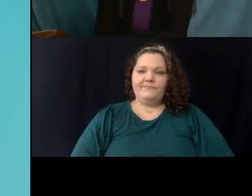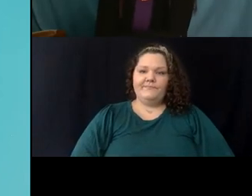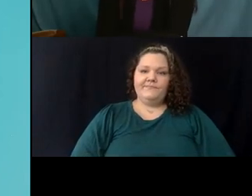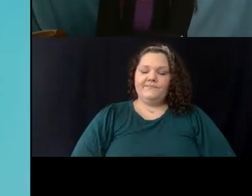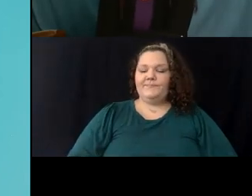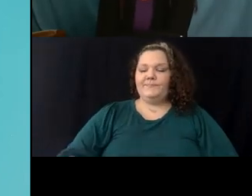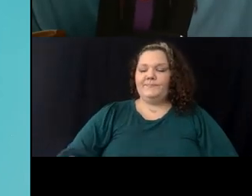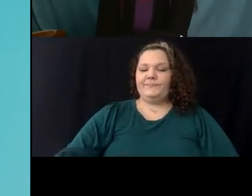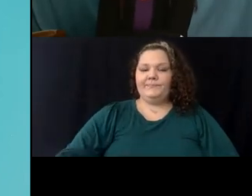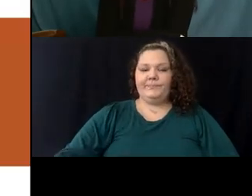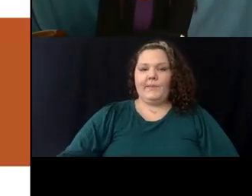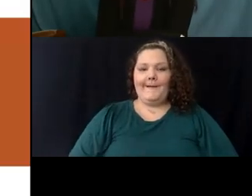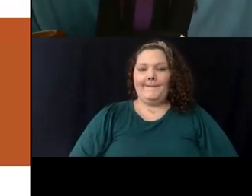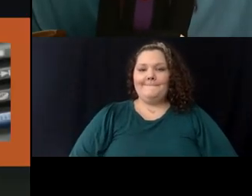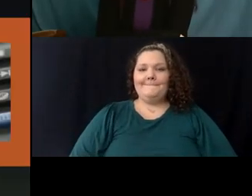better.